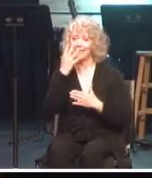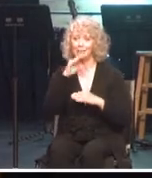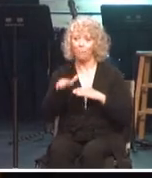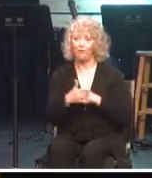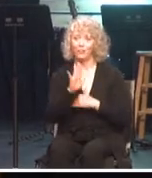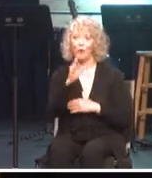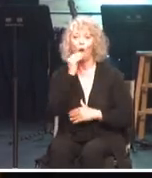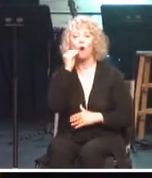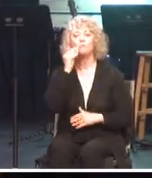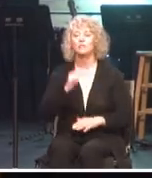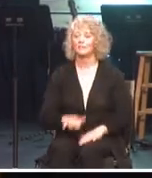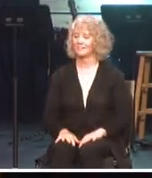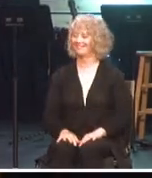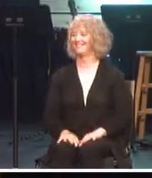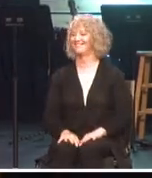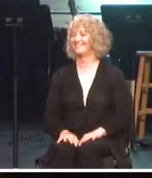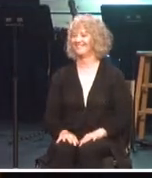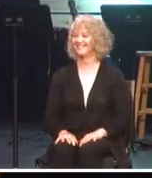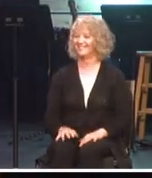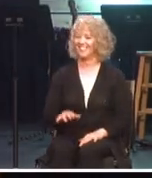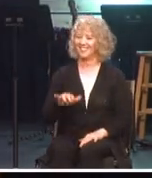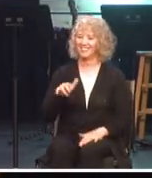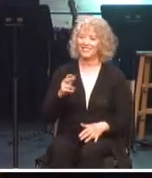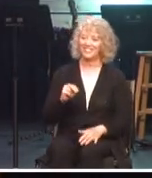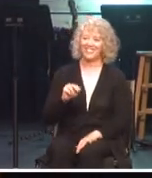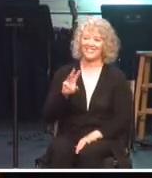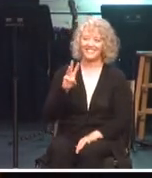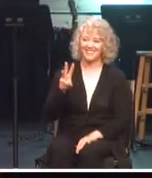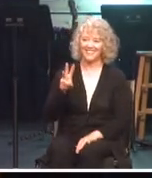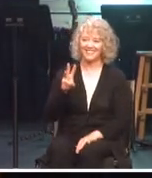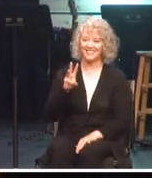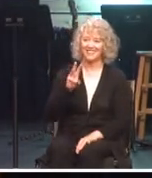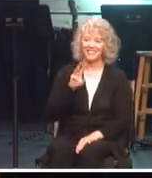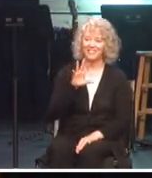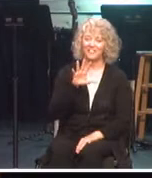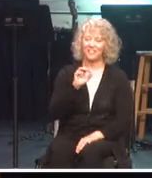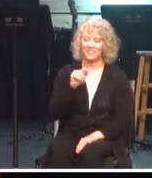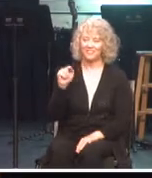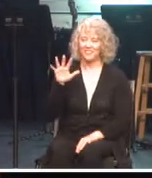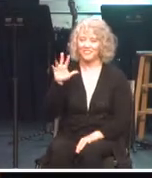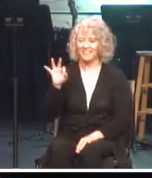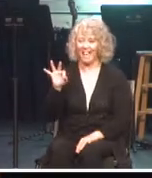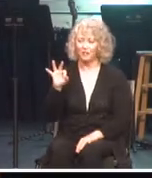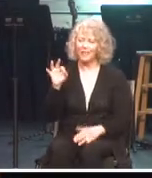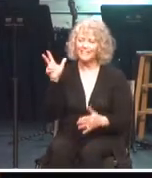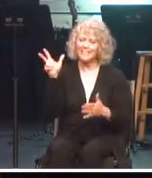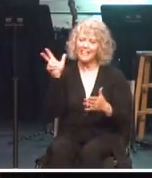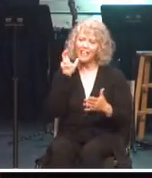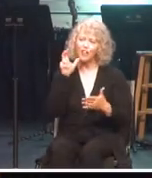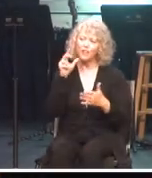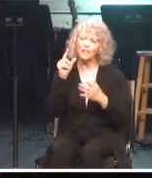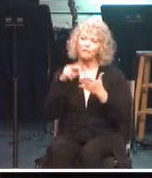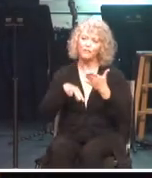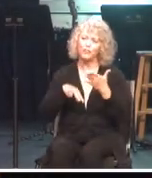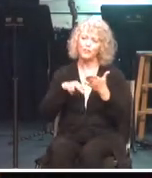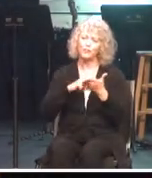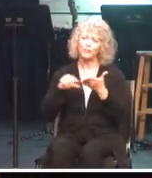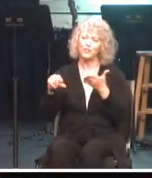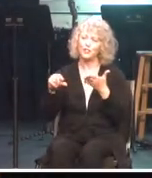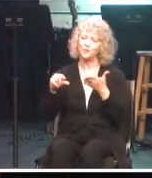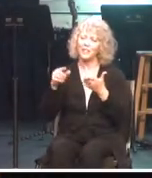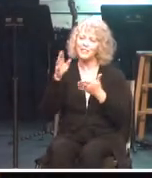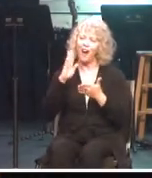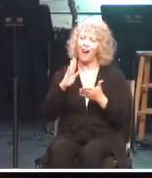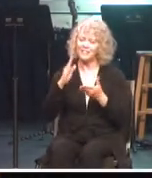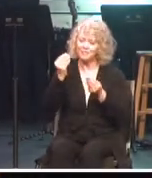John chapter 6, verses 41 through 59, that we turn our attention. We always want to hear from God. This is how God speaks to us,